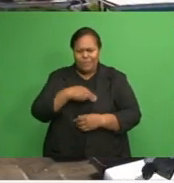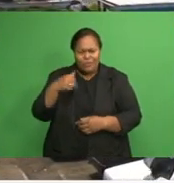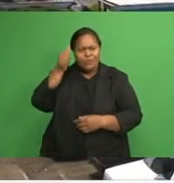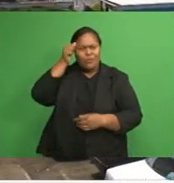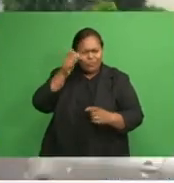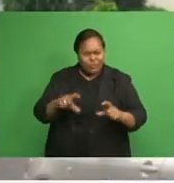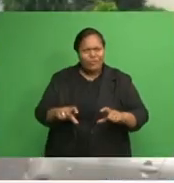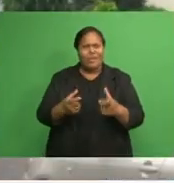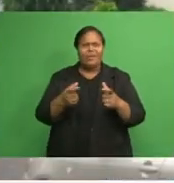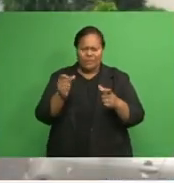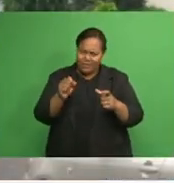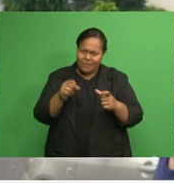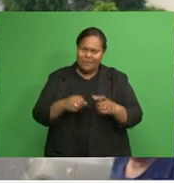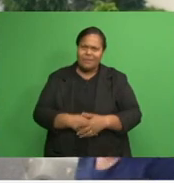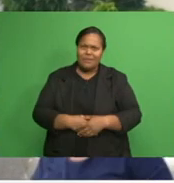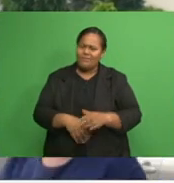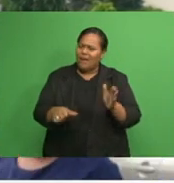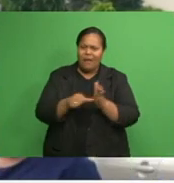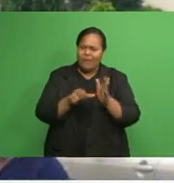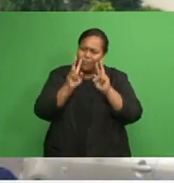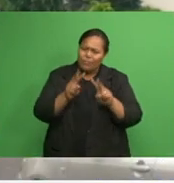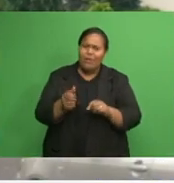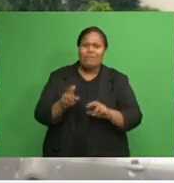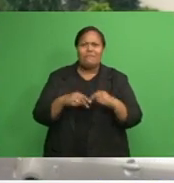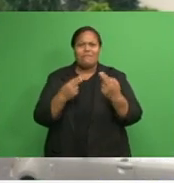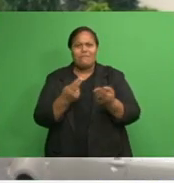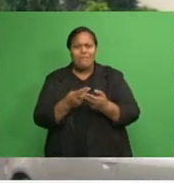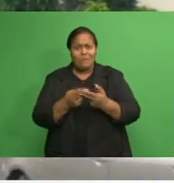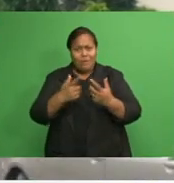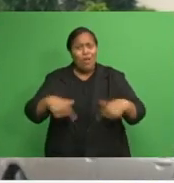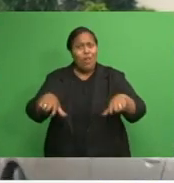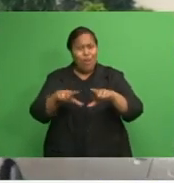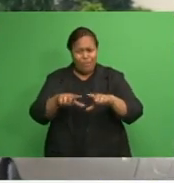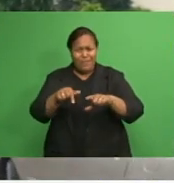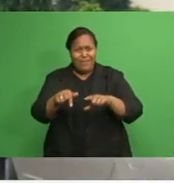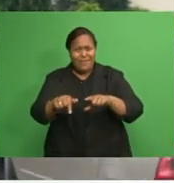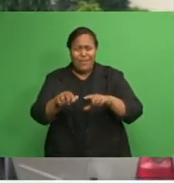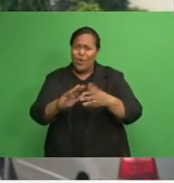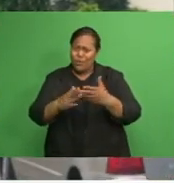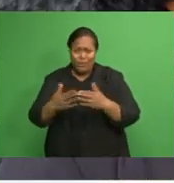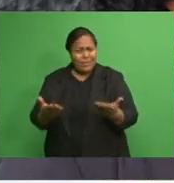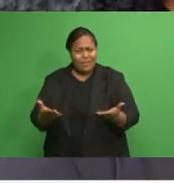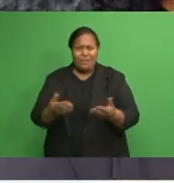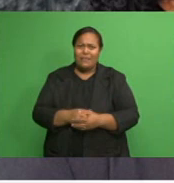hand. Very hard for them to look after their family. If the local government has done that, it is so nice for everybody.